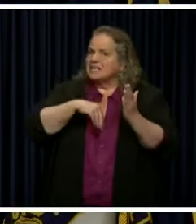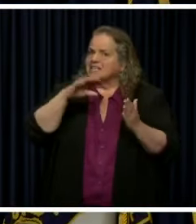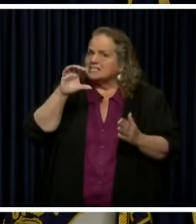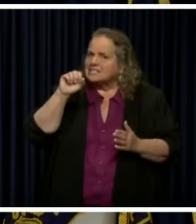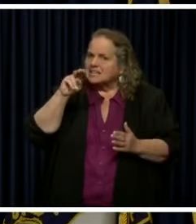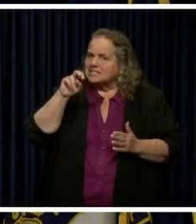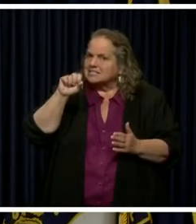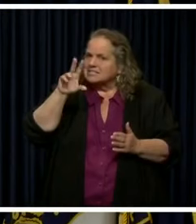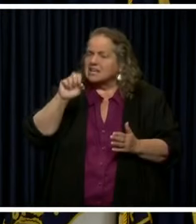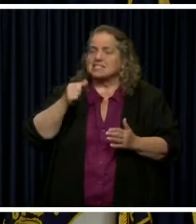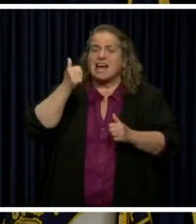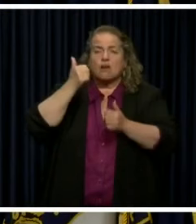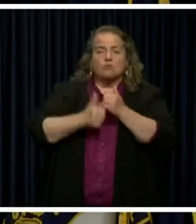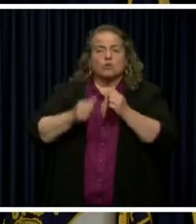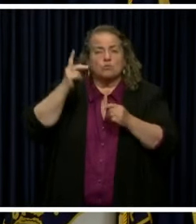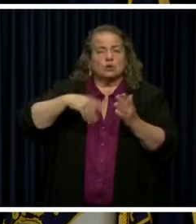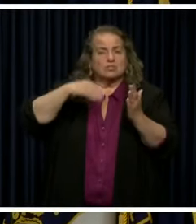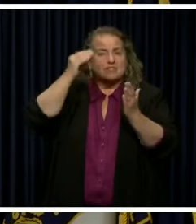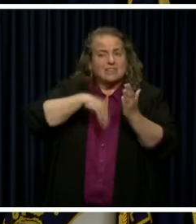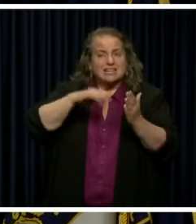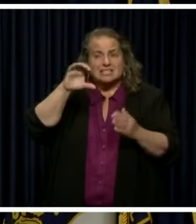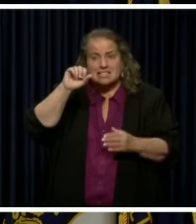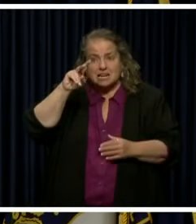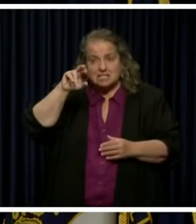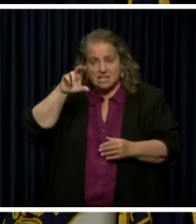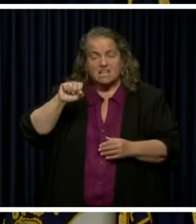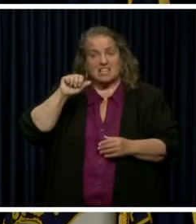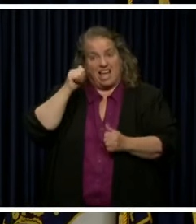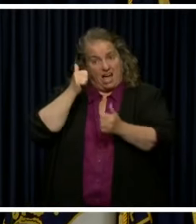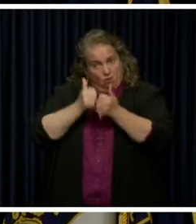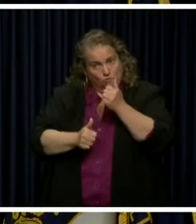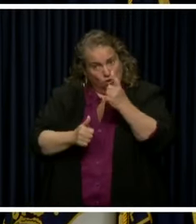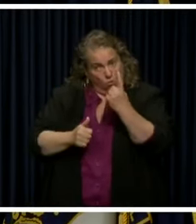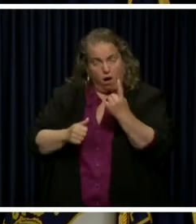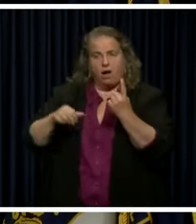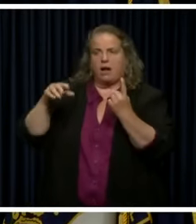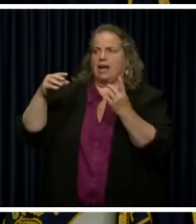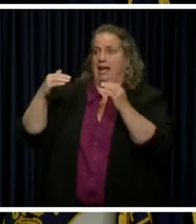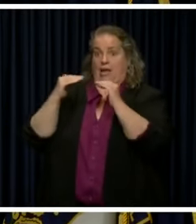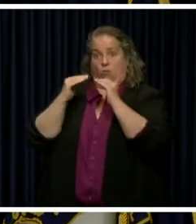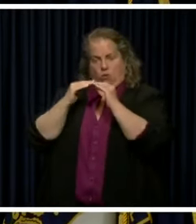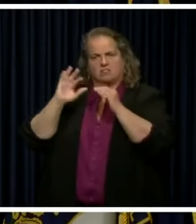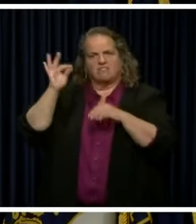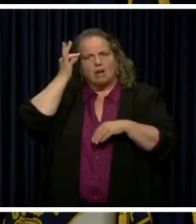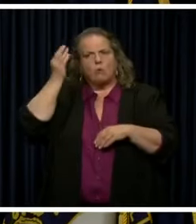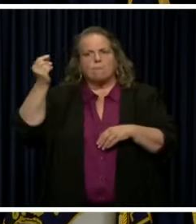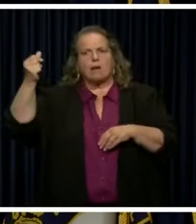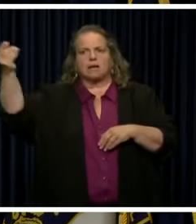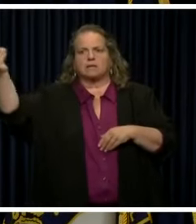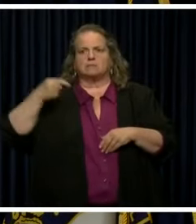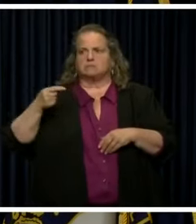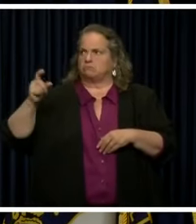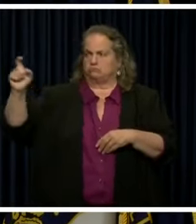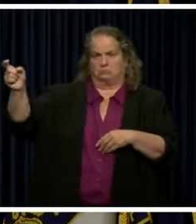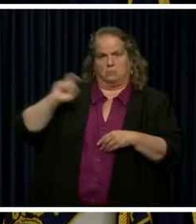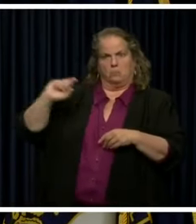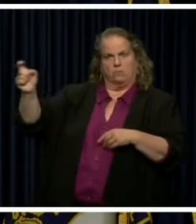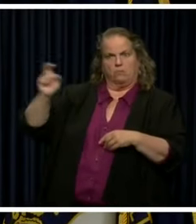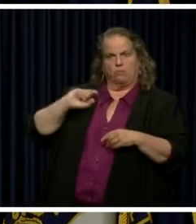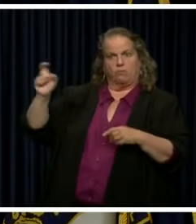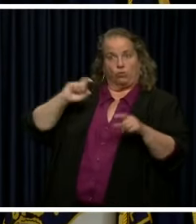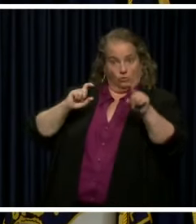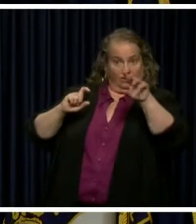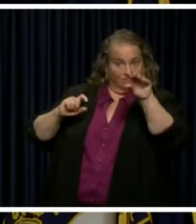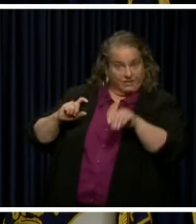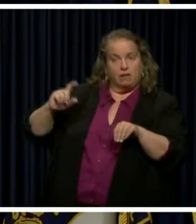person that fills out the census, it results in federal dollars coming our way. So please, if you want our economic opening to